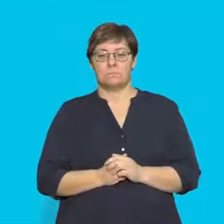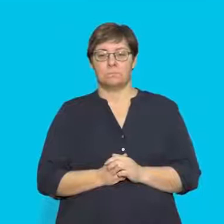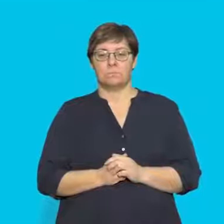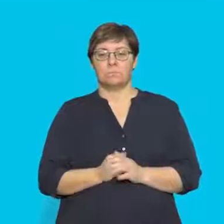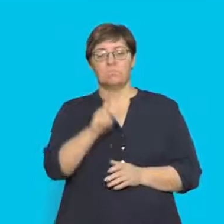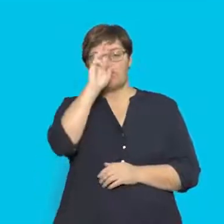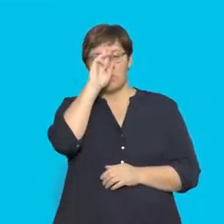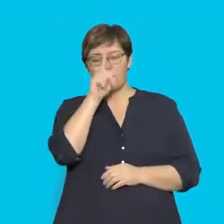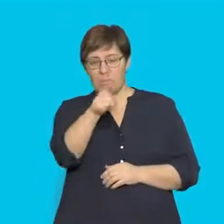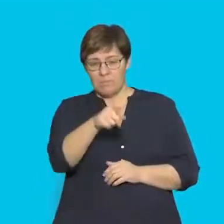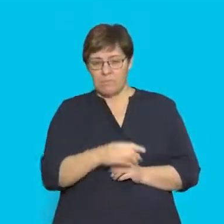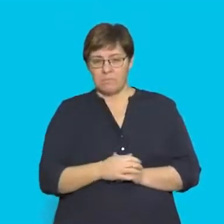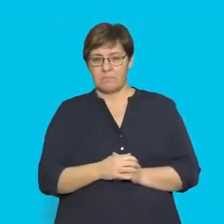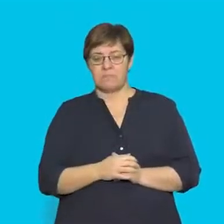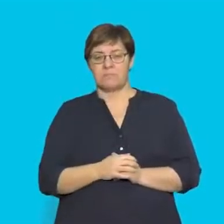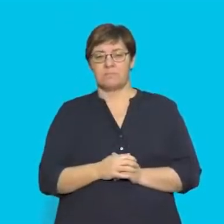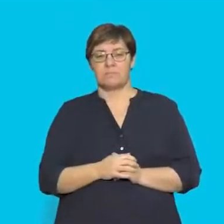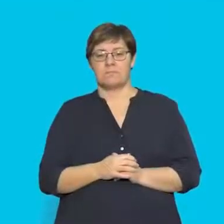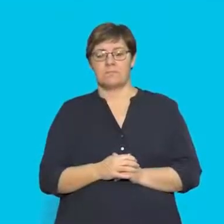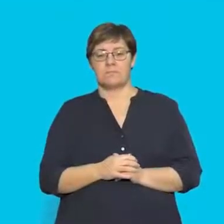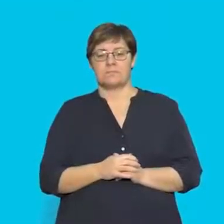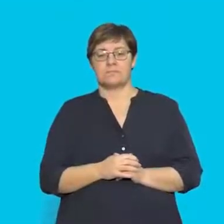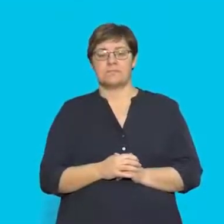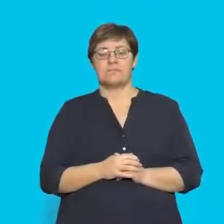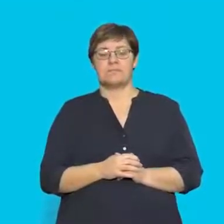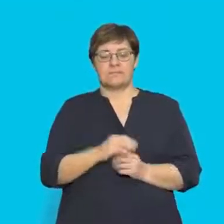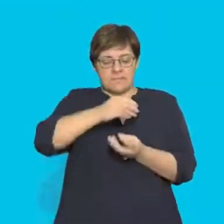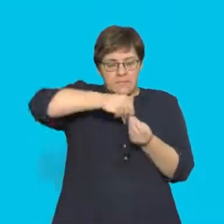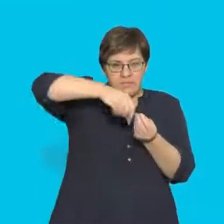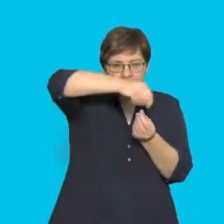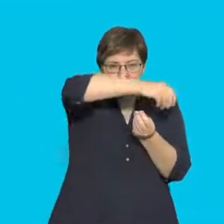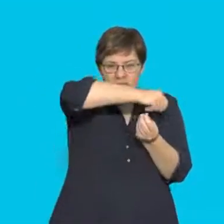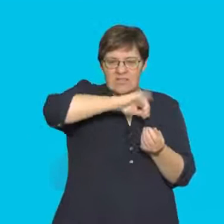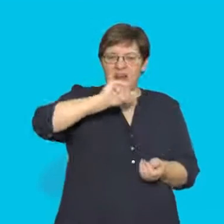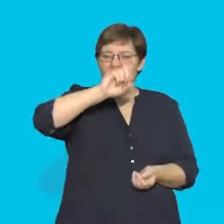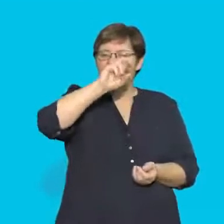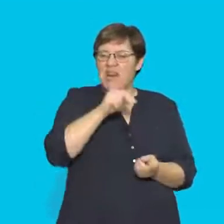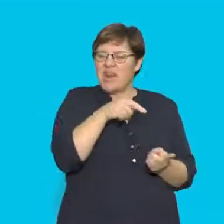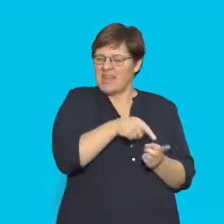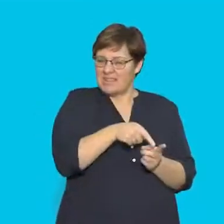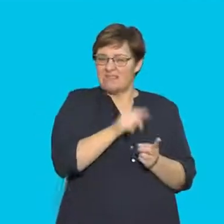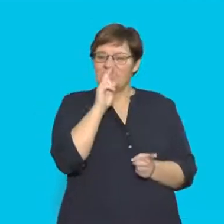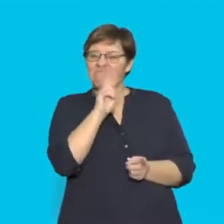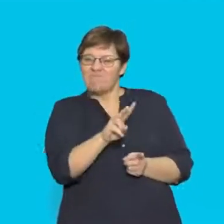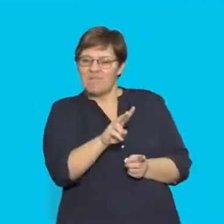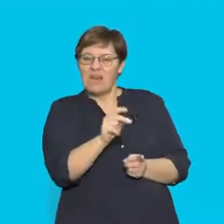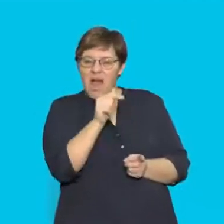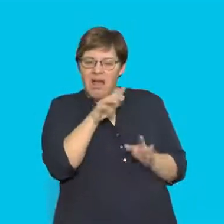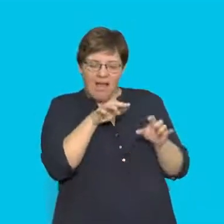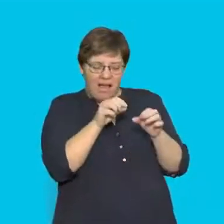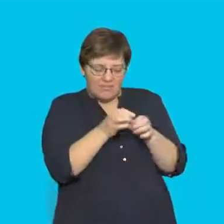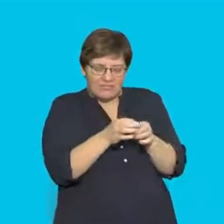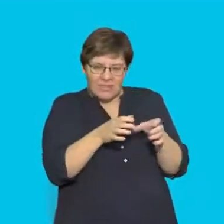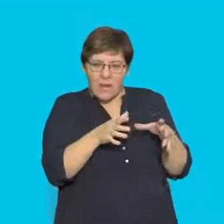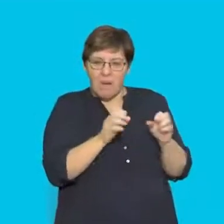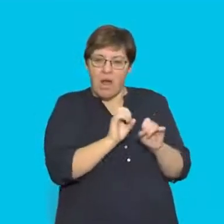you'll remember that we can see these iron filings. They're kind of in a